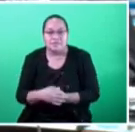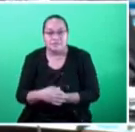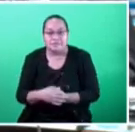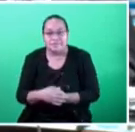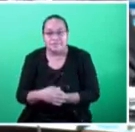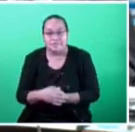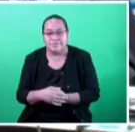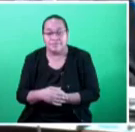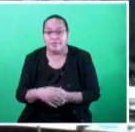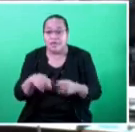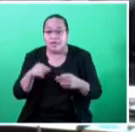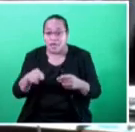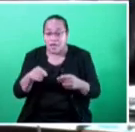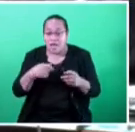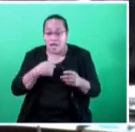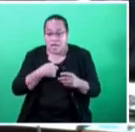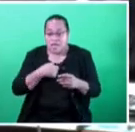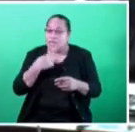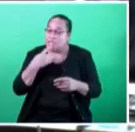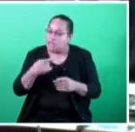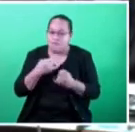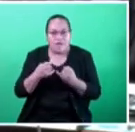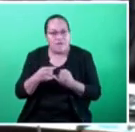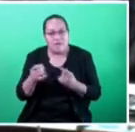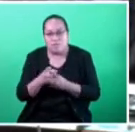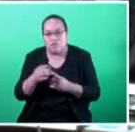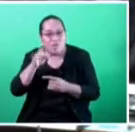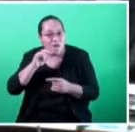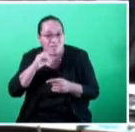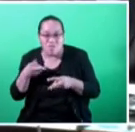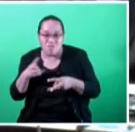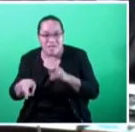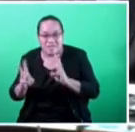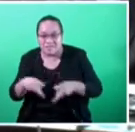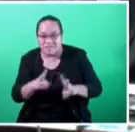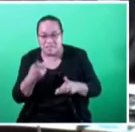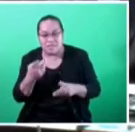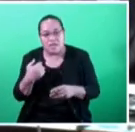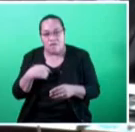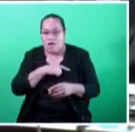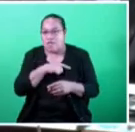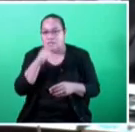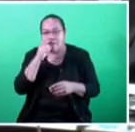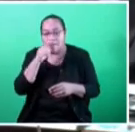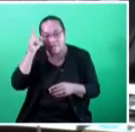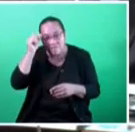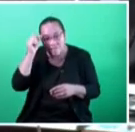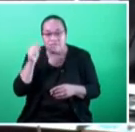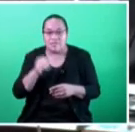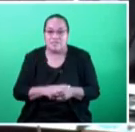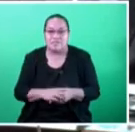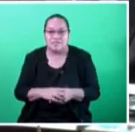Speaker I further concur that waterways plays a very vital role in the lives of us Fijians and has vast importance